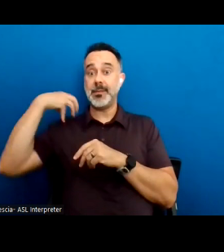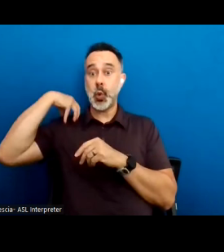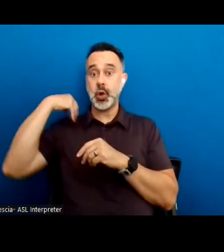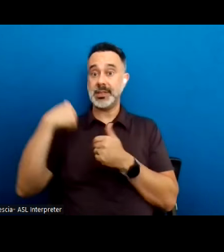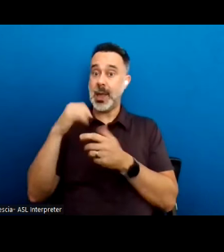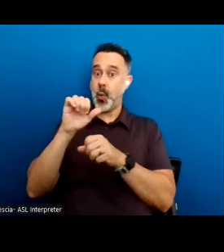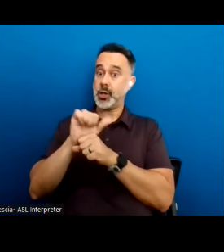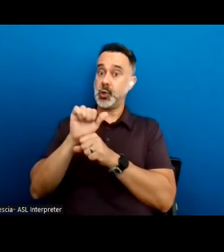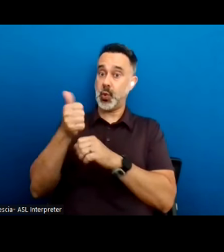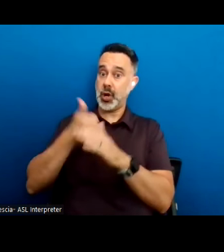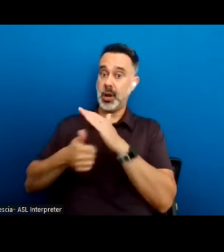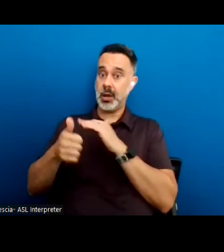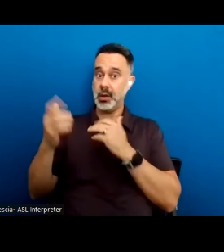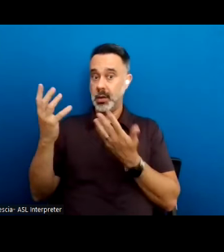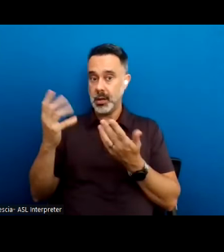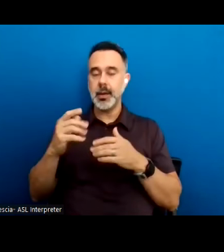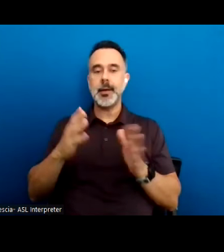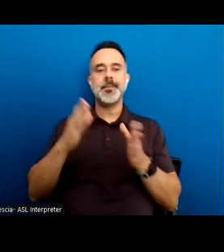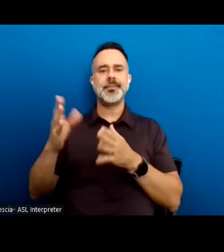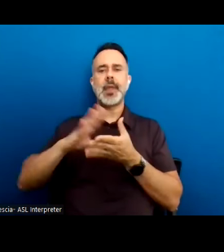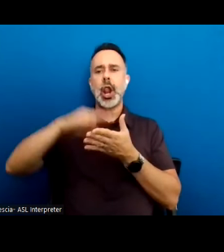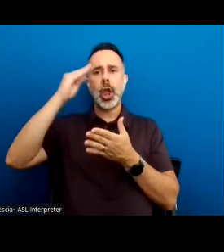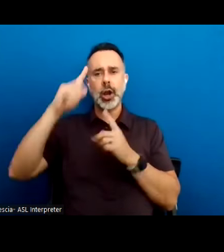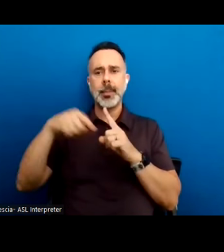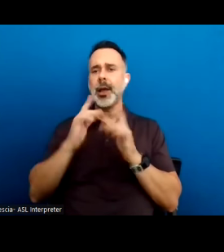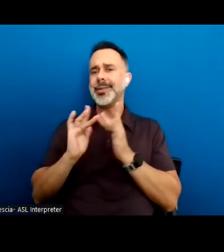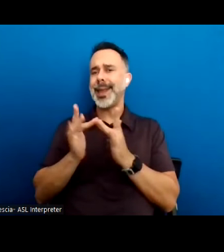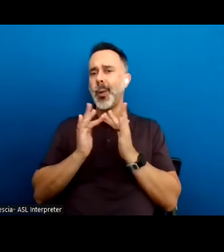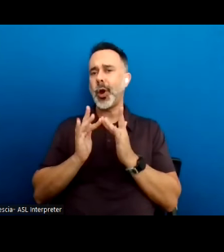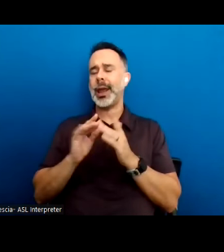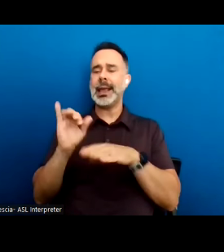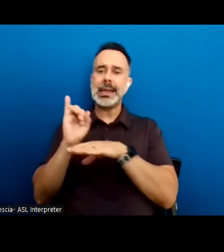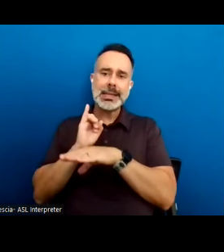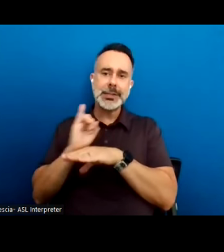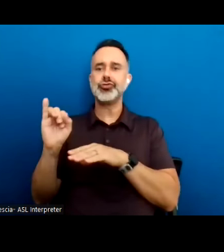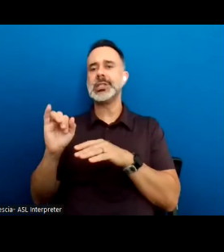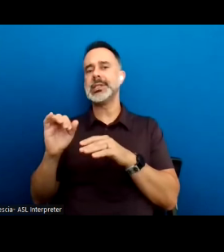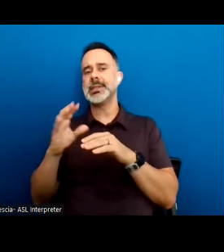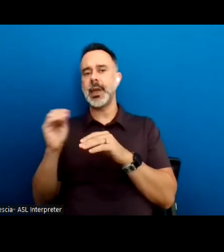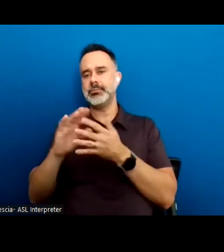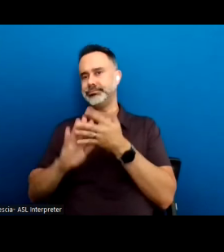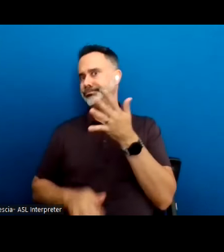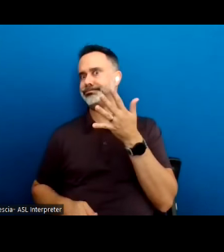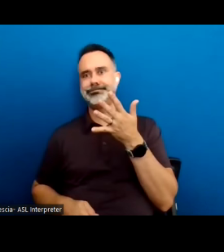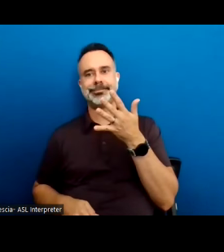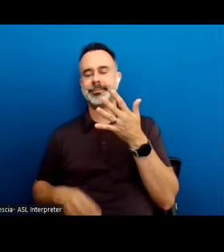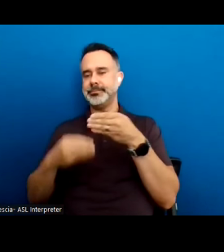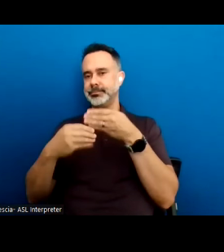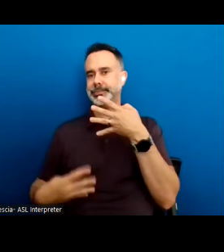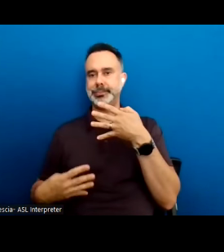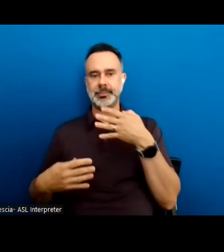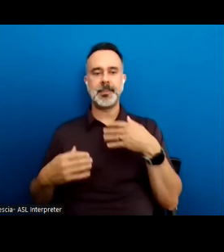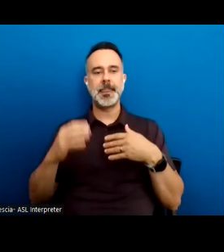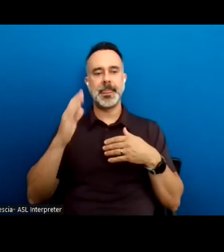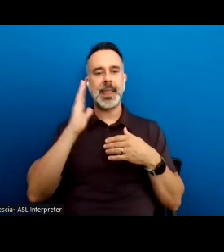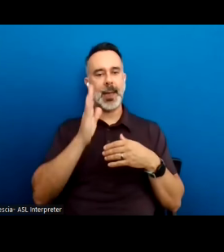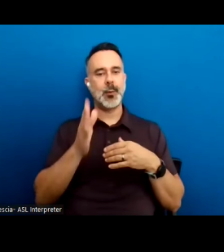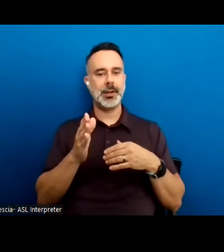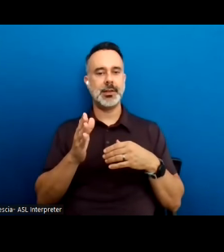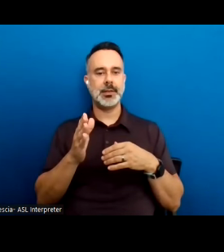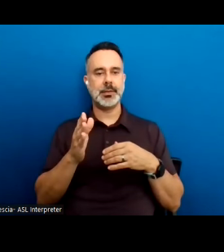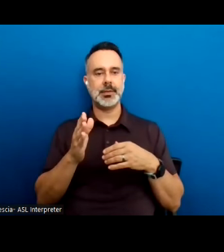And then learning about networking and industries and more and more and more. And I will go ahead and say, go